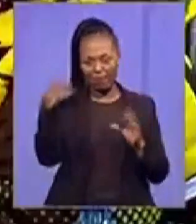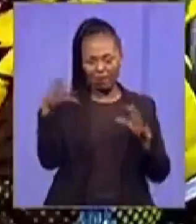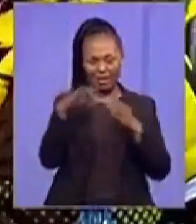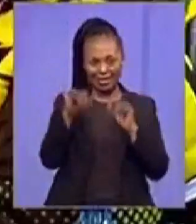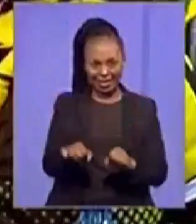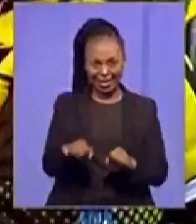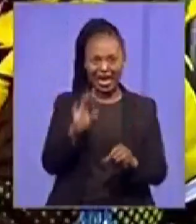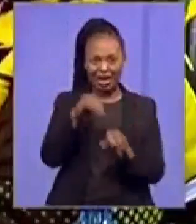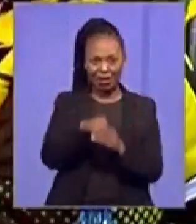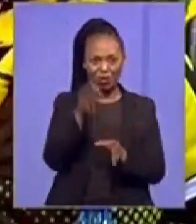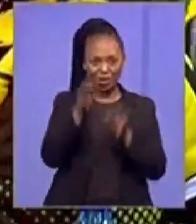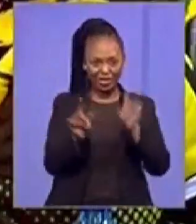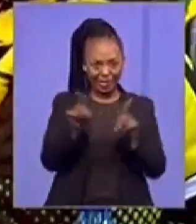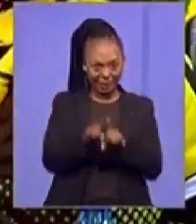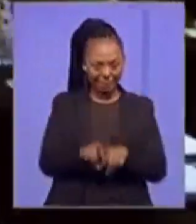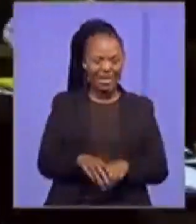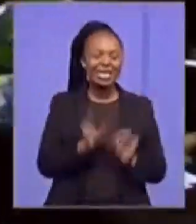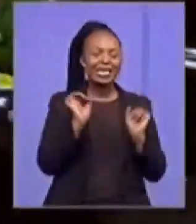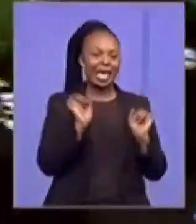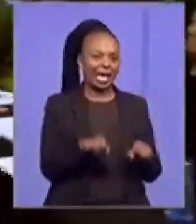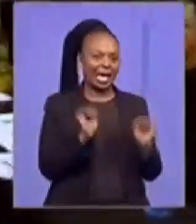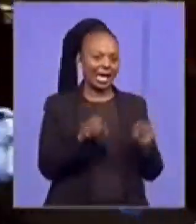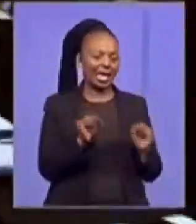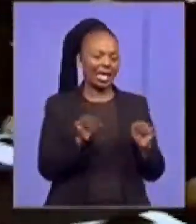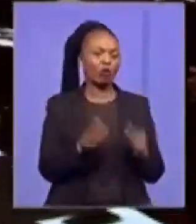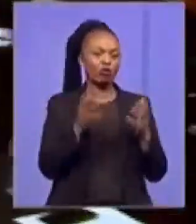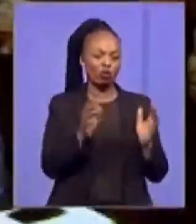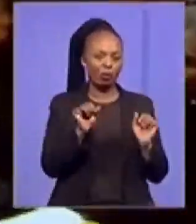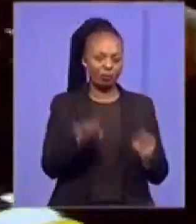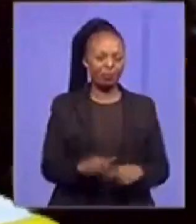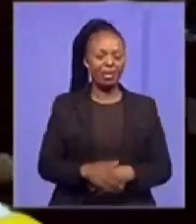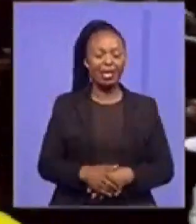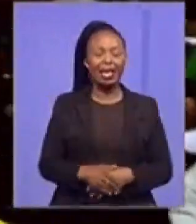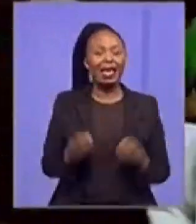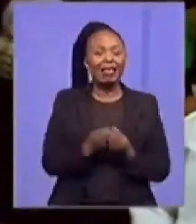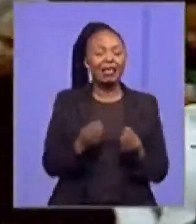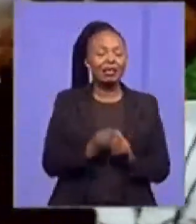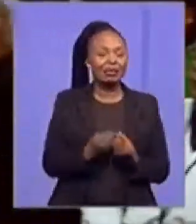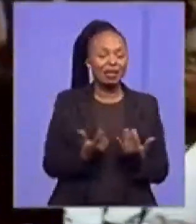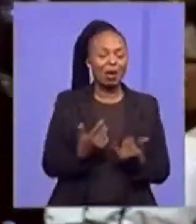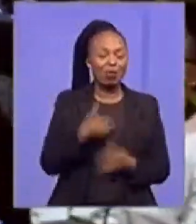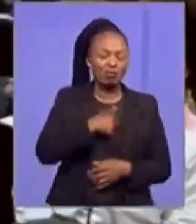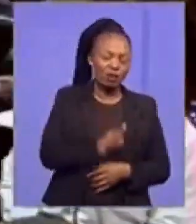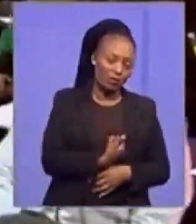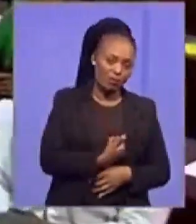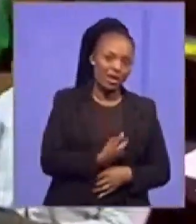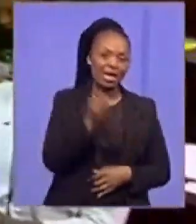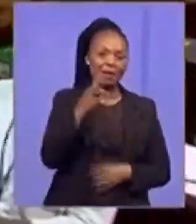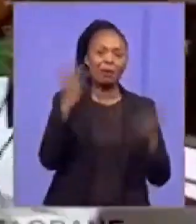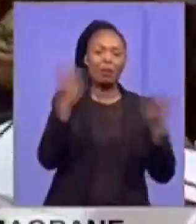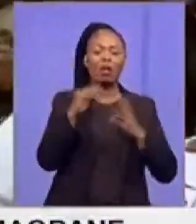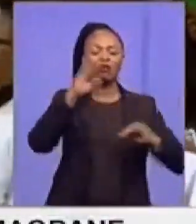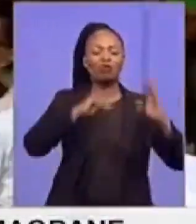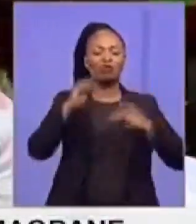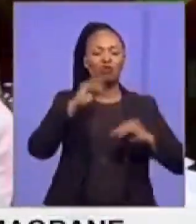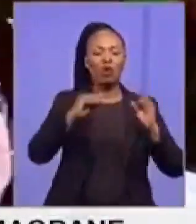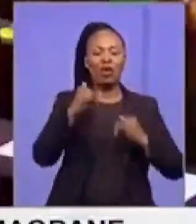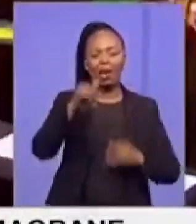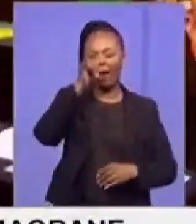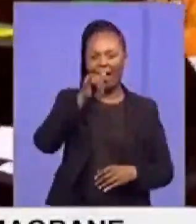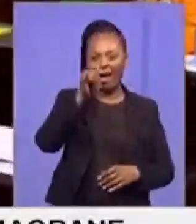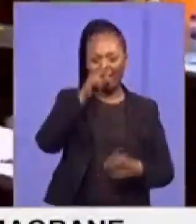E hlile ho jwalo, ene ntho e nngwe e utlwisang bohloko ha batho ba bua ka bobodu le yone bosenyi e